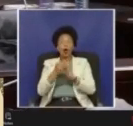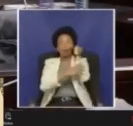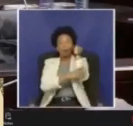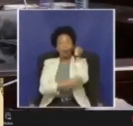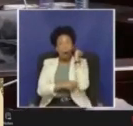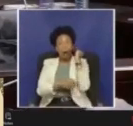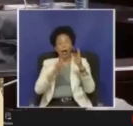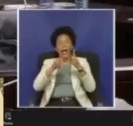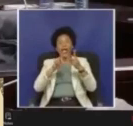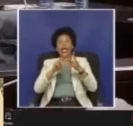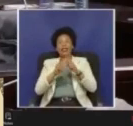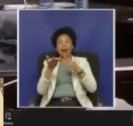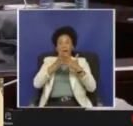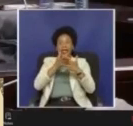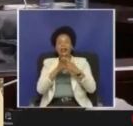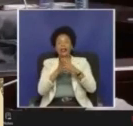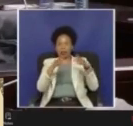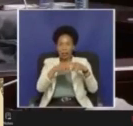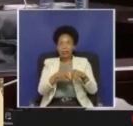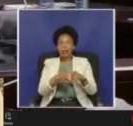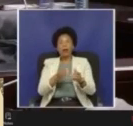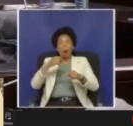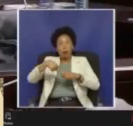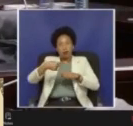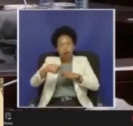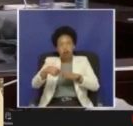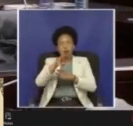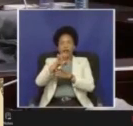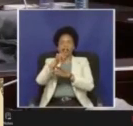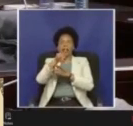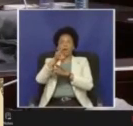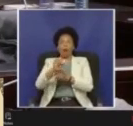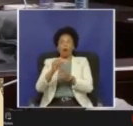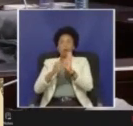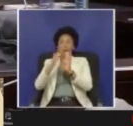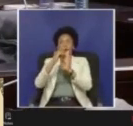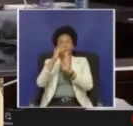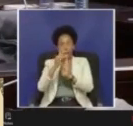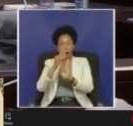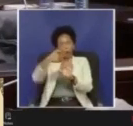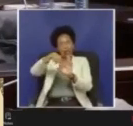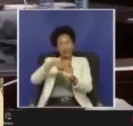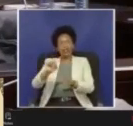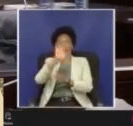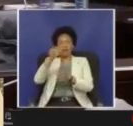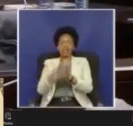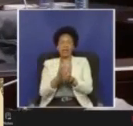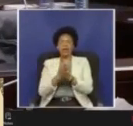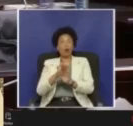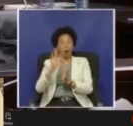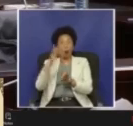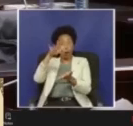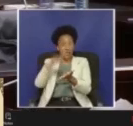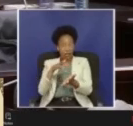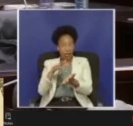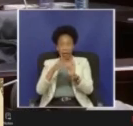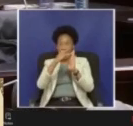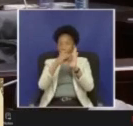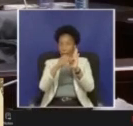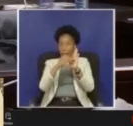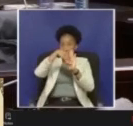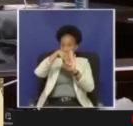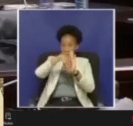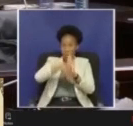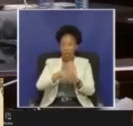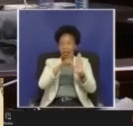particularly when the repo rate is increased. Within the South African context, low inflation correlates to